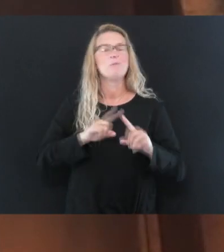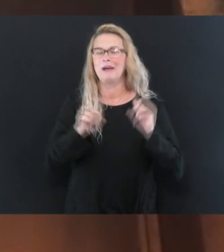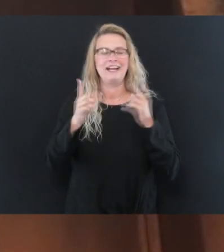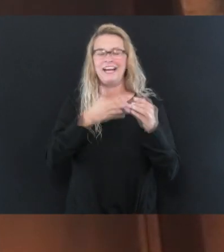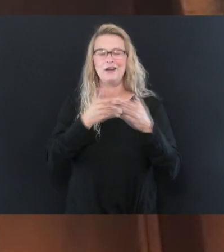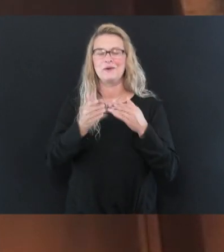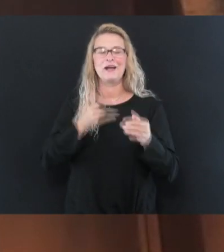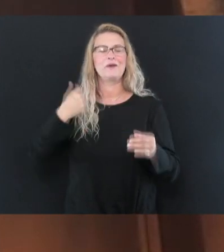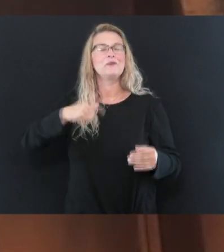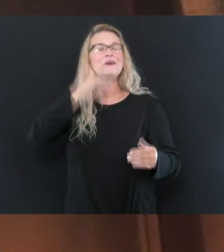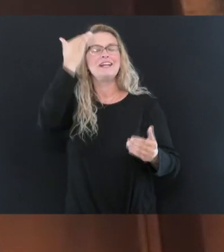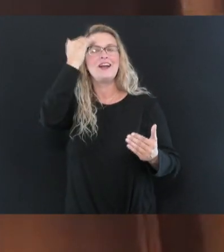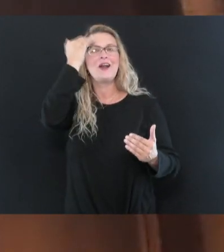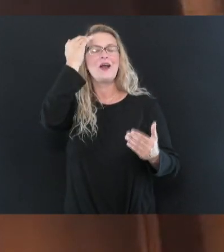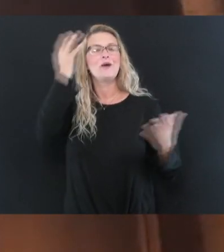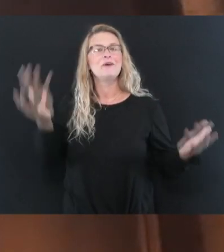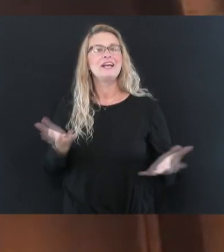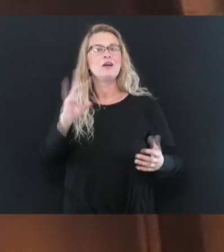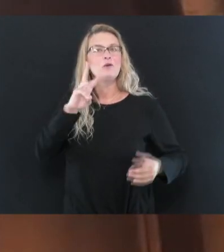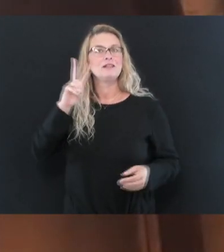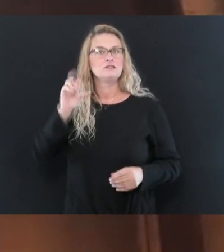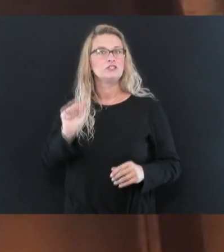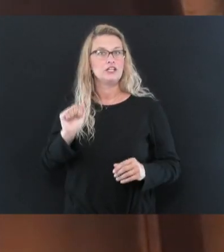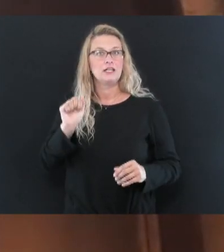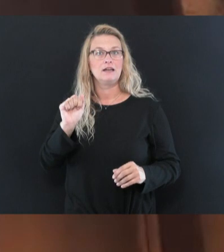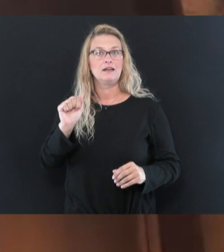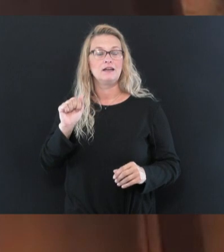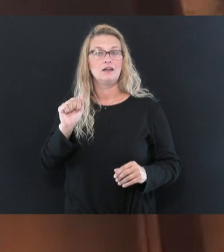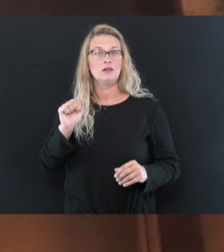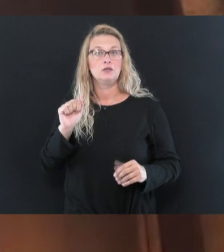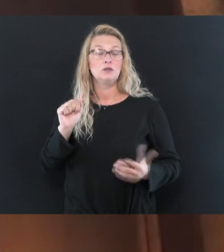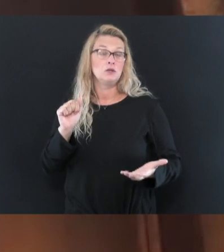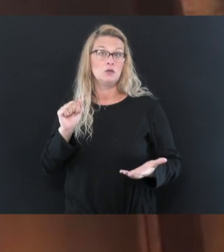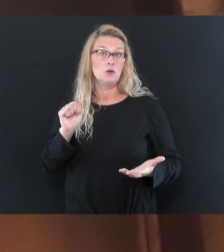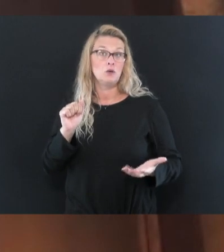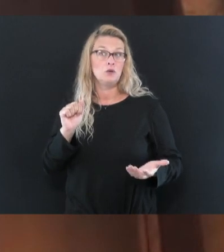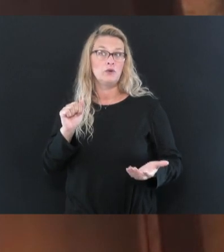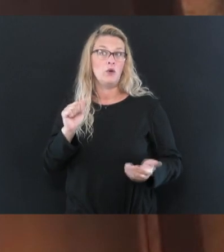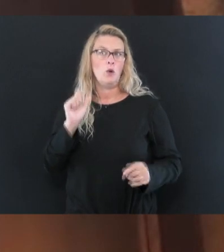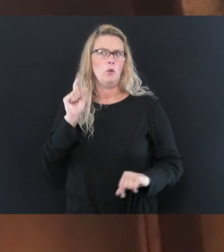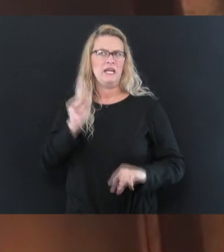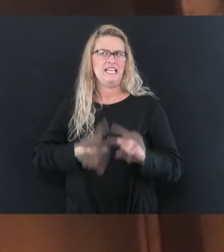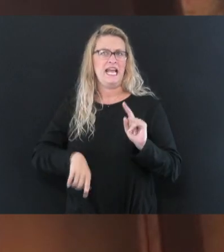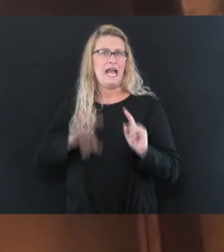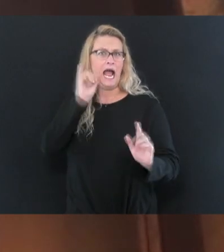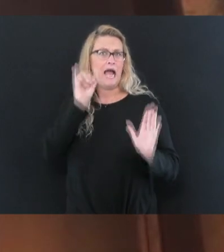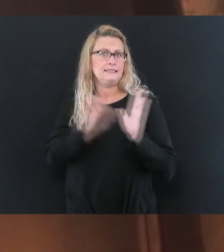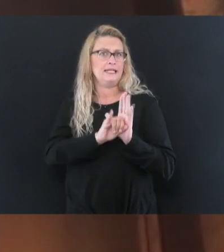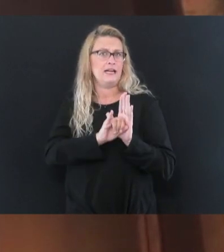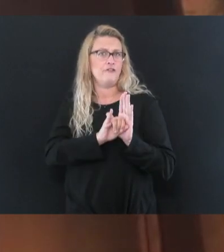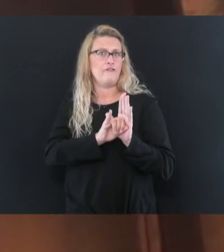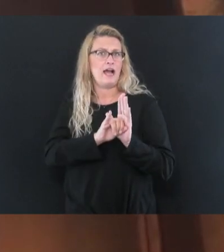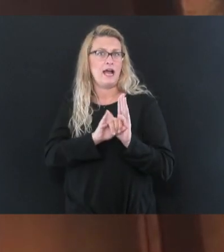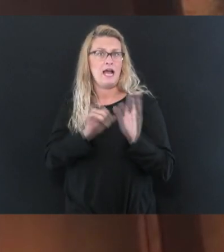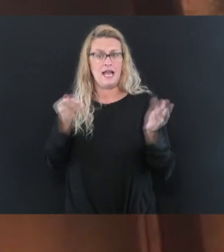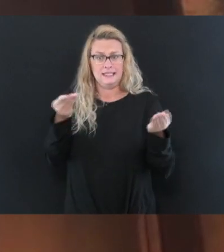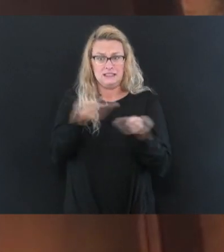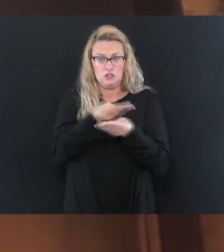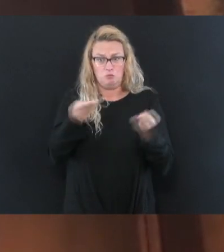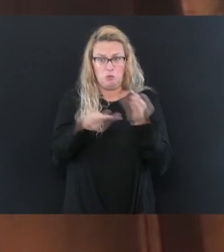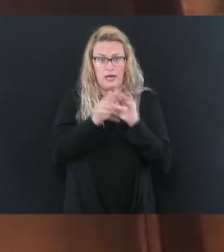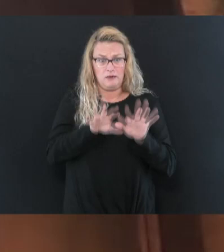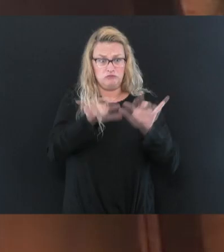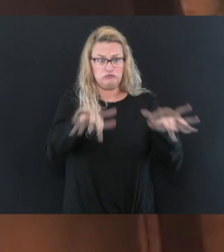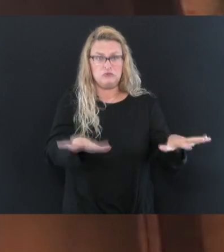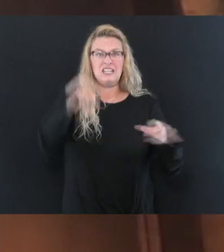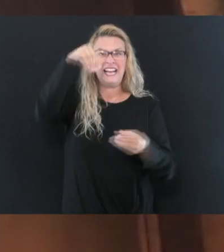Virginia, we have not been able to identify a clear case of spread inside a classroom. And that's so important.